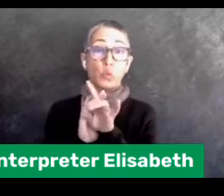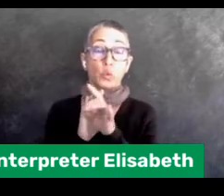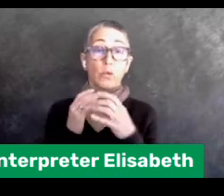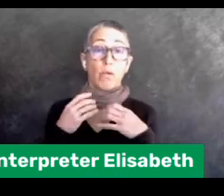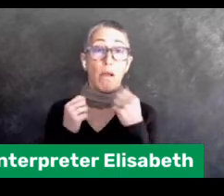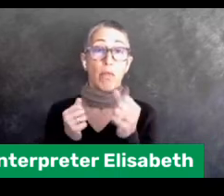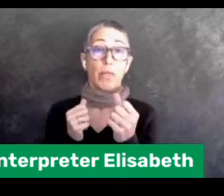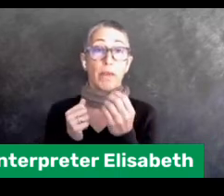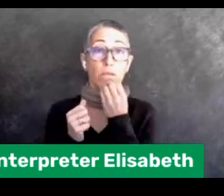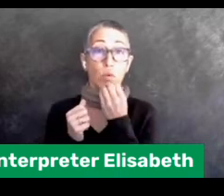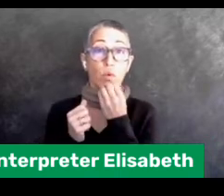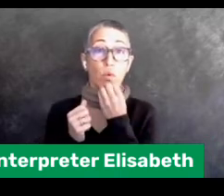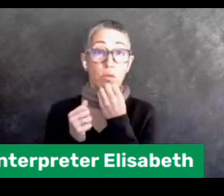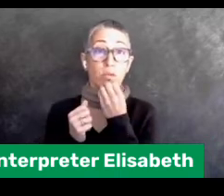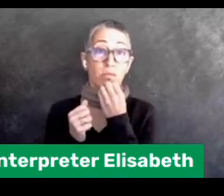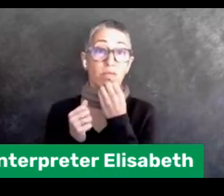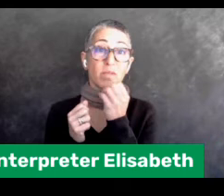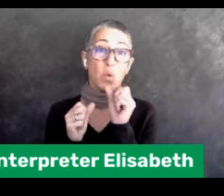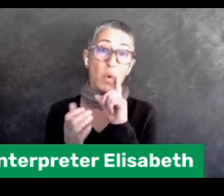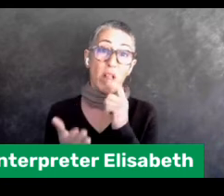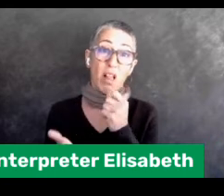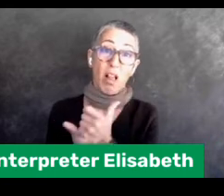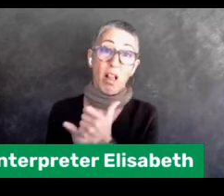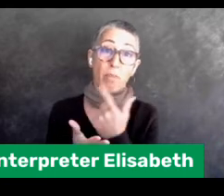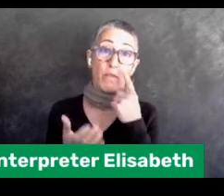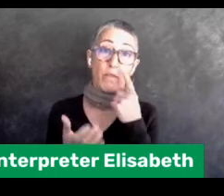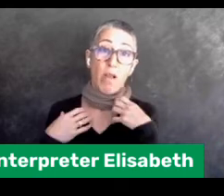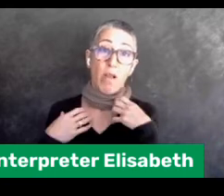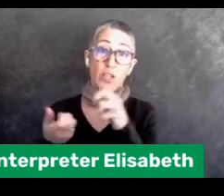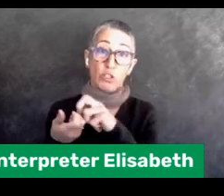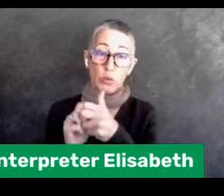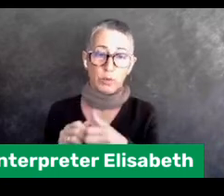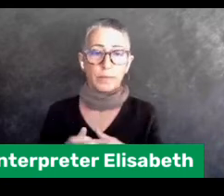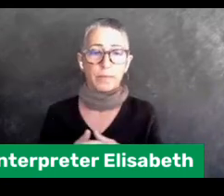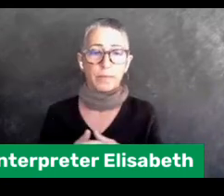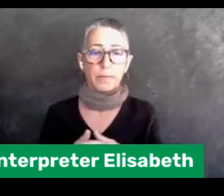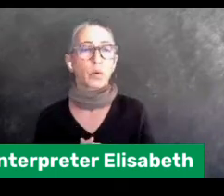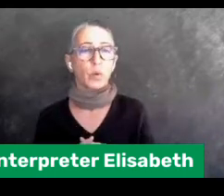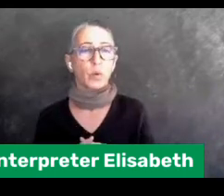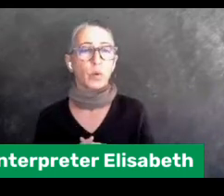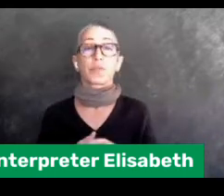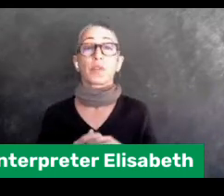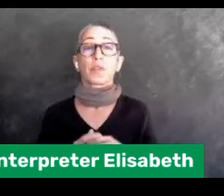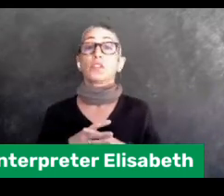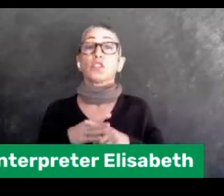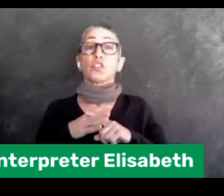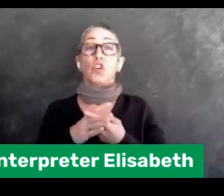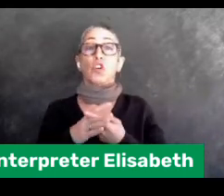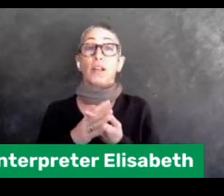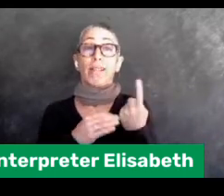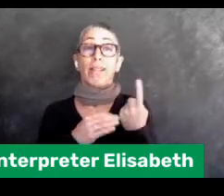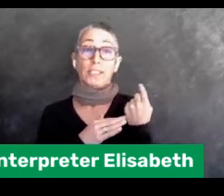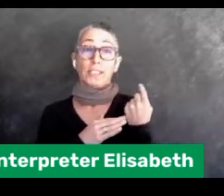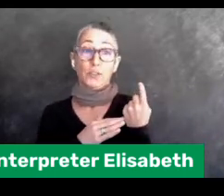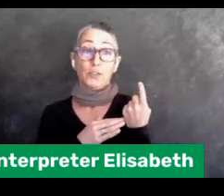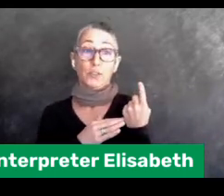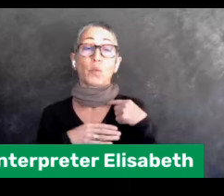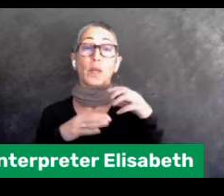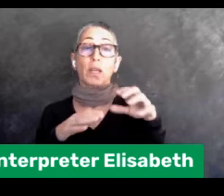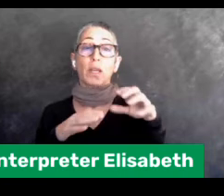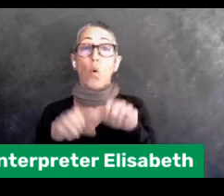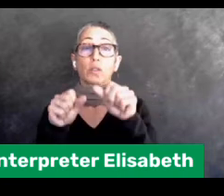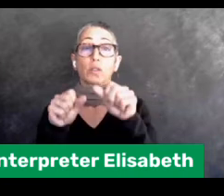these issues. So to kick off our food education piece last year, we hosted 2 virtual